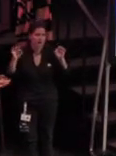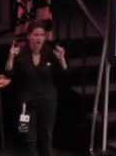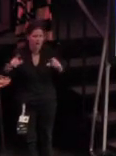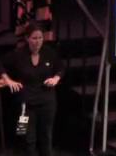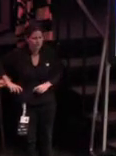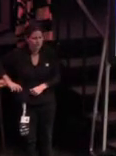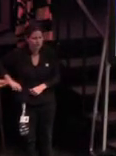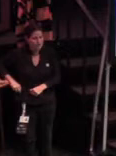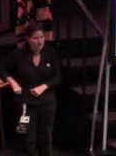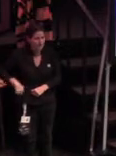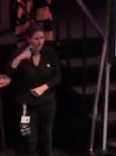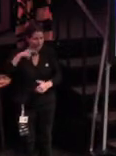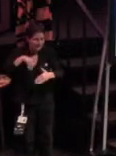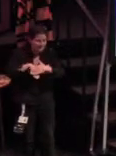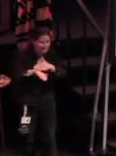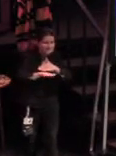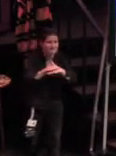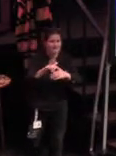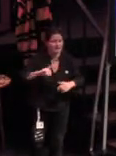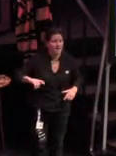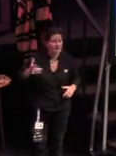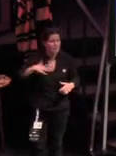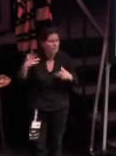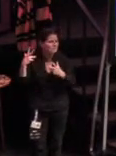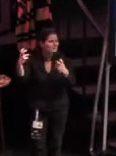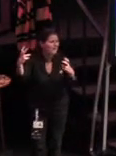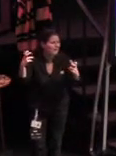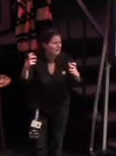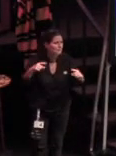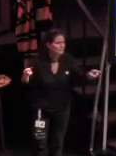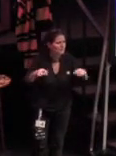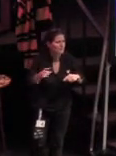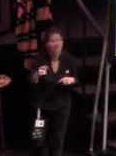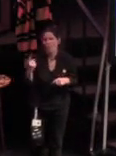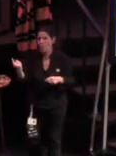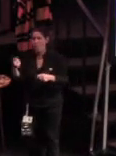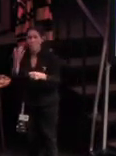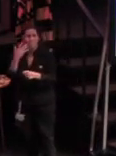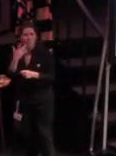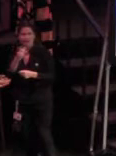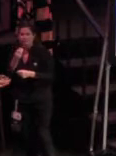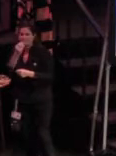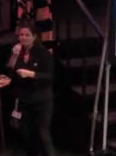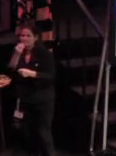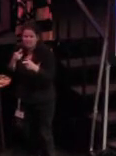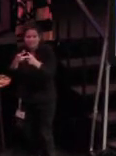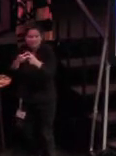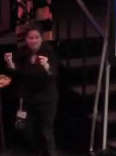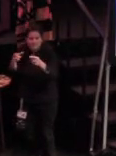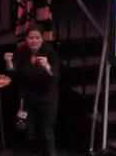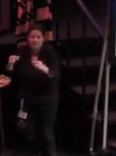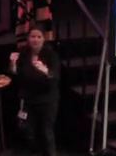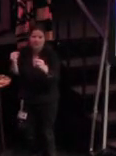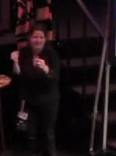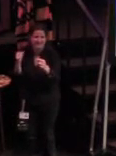hear that. Or I would eat my chicken and chips outside in the park because I didn't want them to see that I could only afford £1.99 chicken and chips